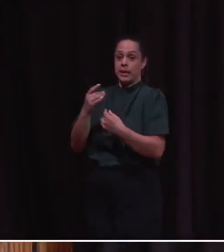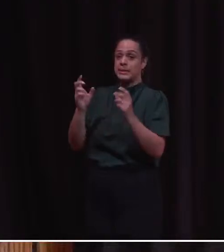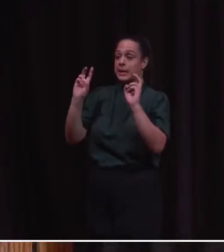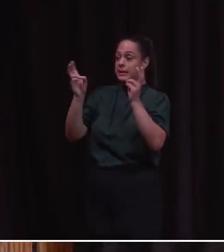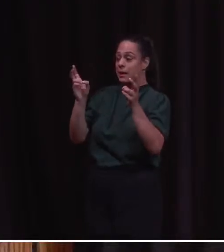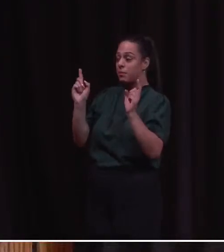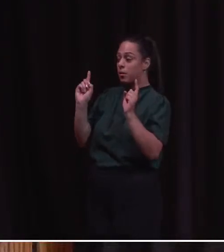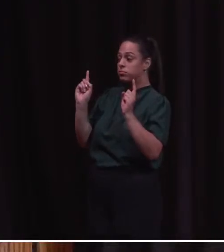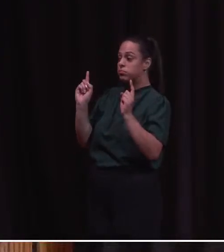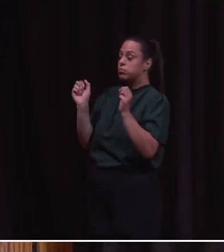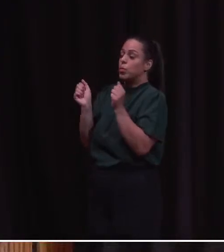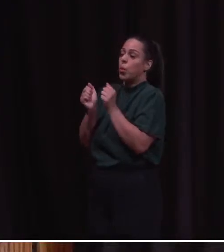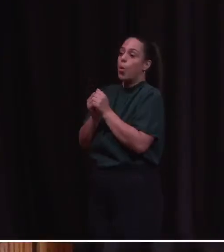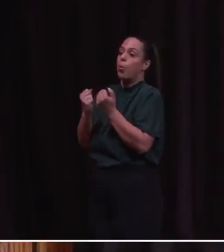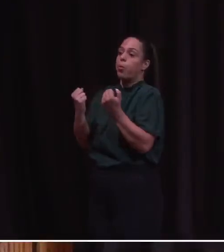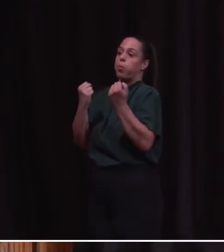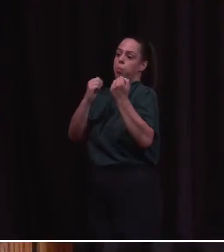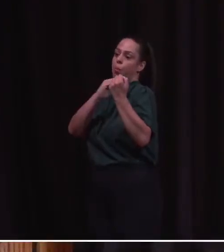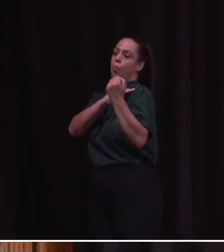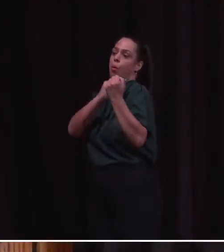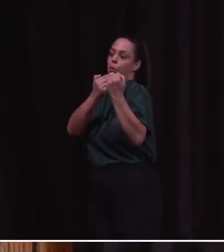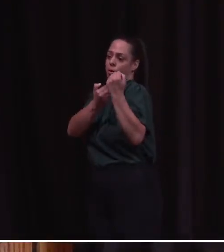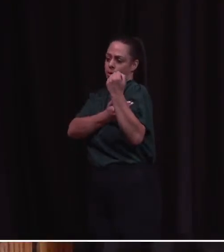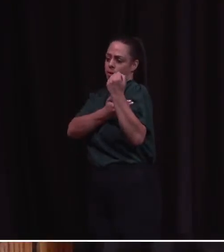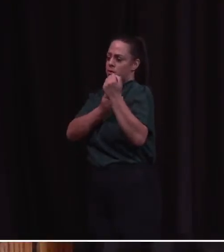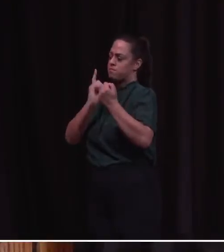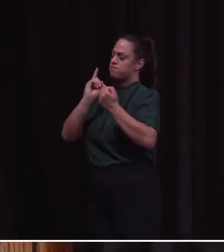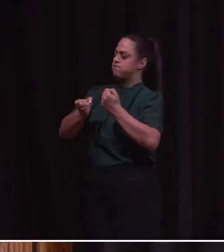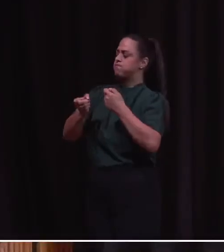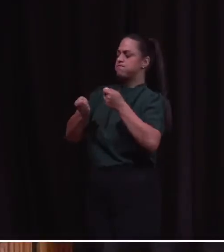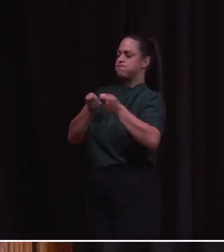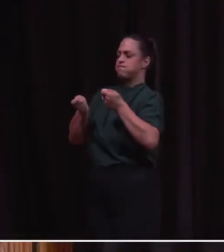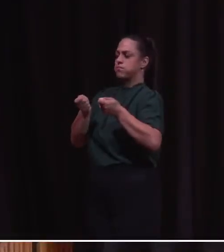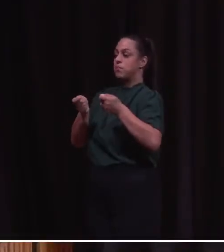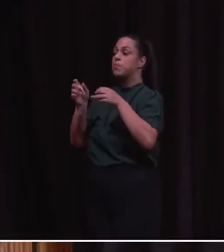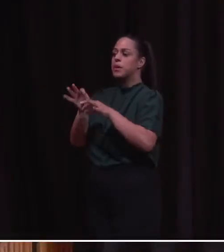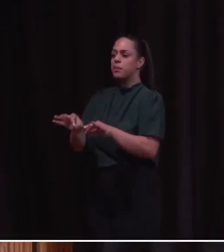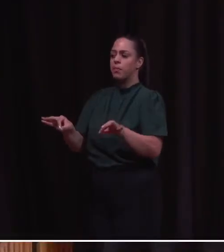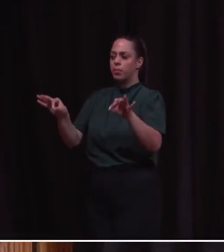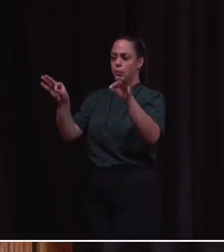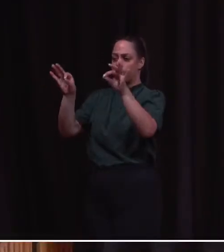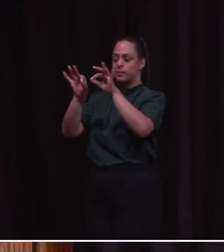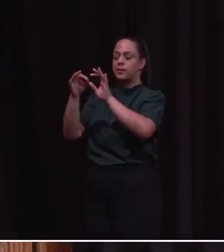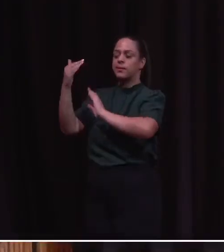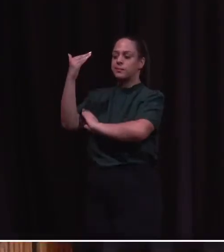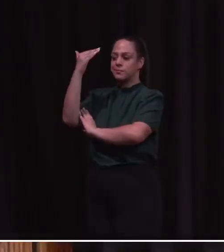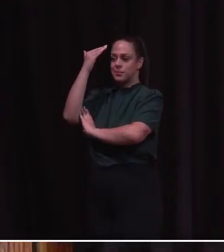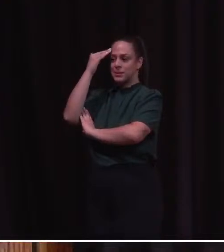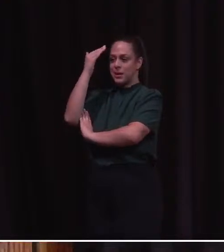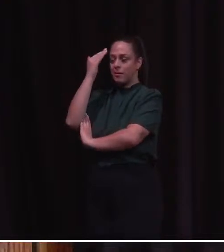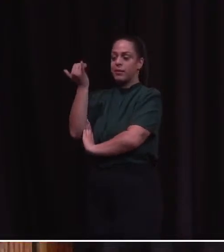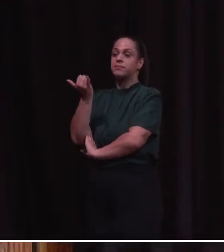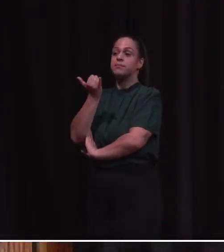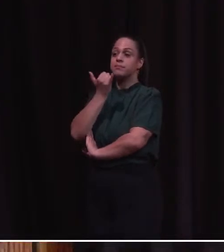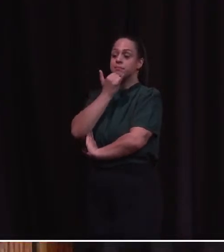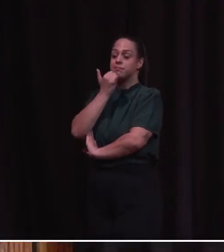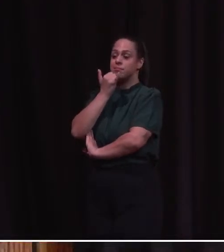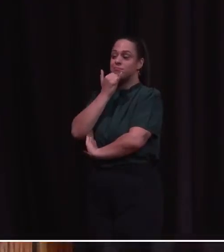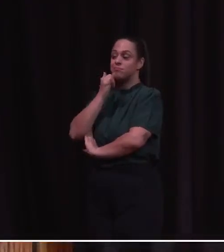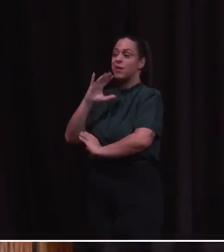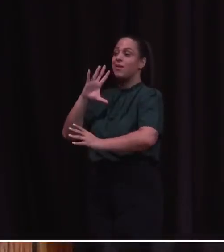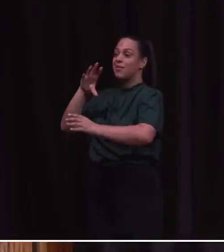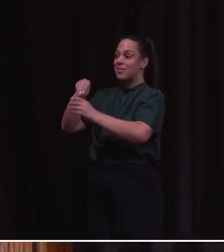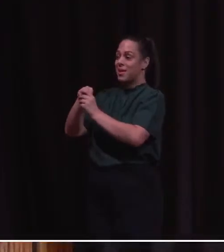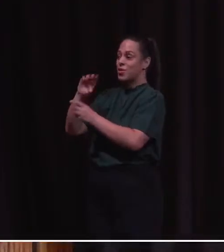of what went on in the Americas to the fate and well-being of Africans on the continent. All